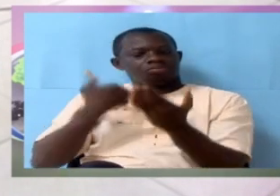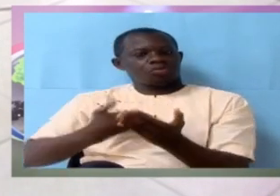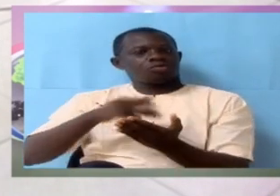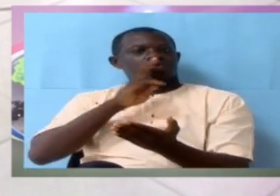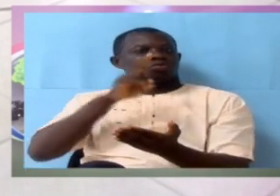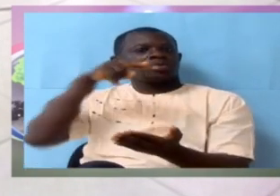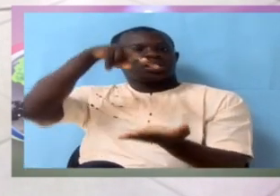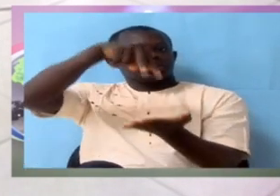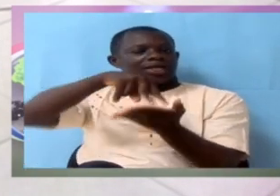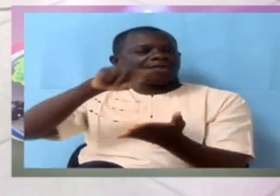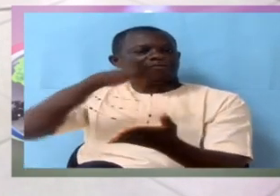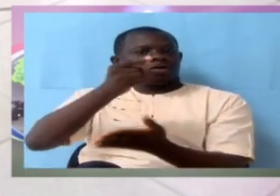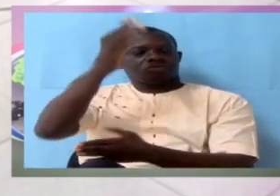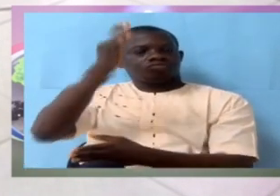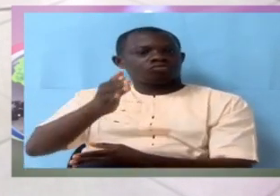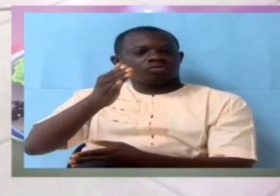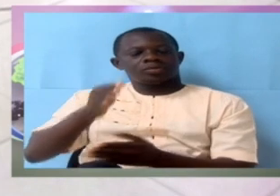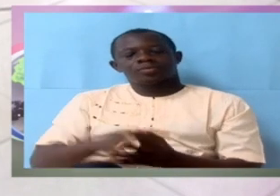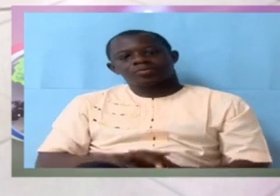for the truth.